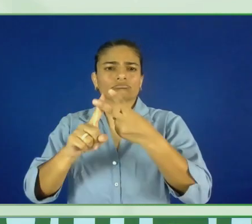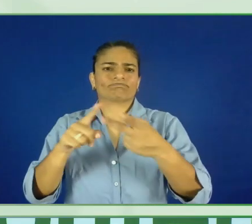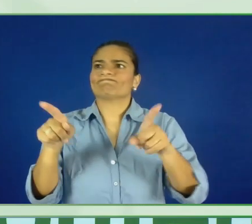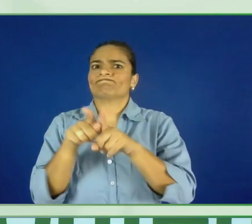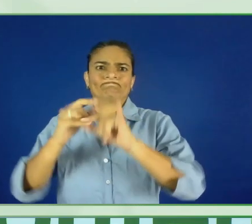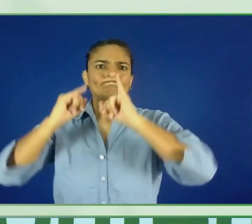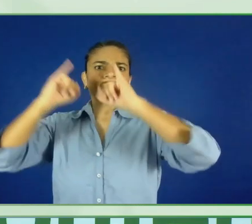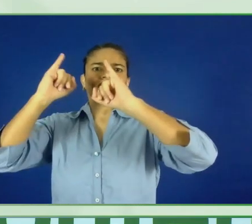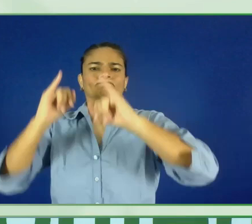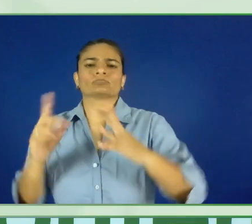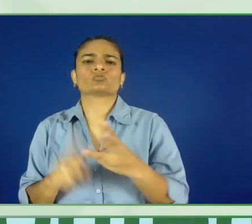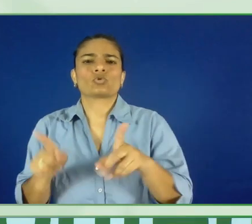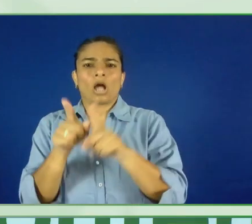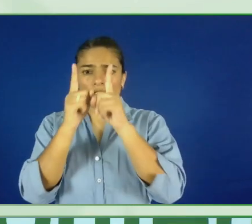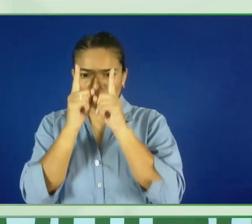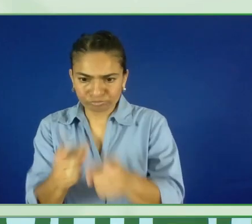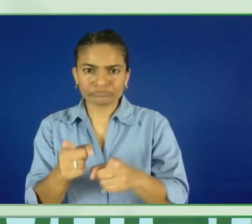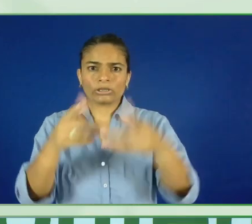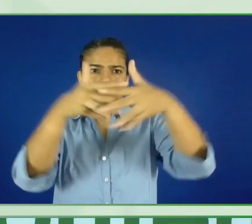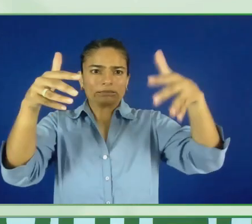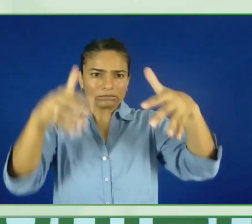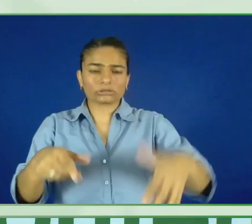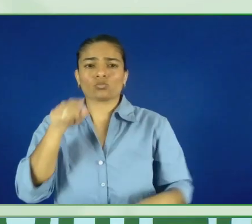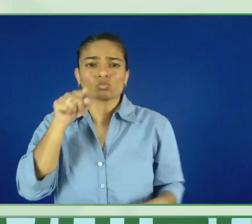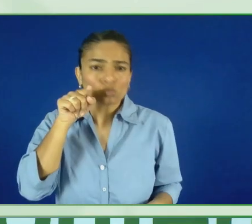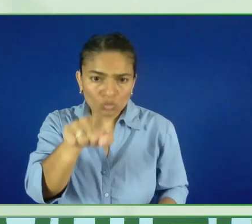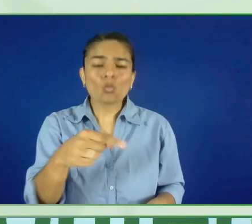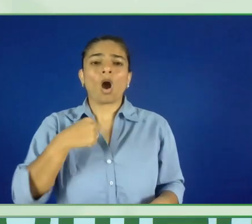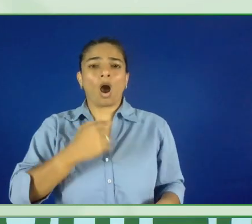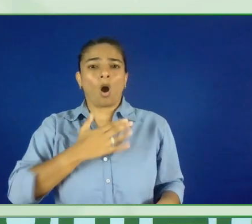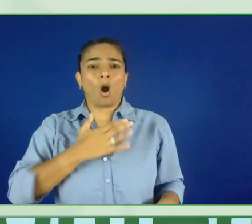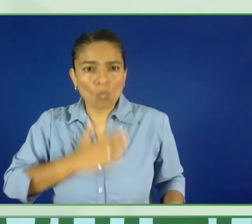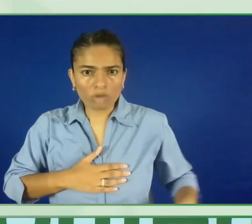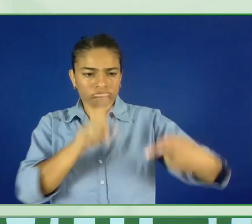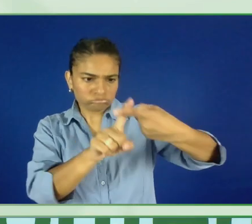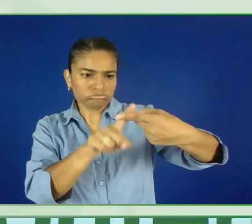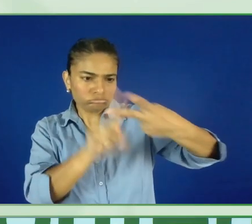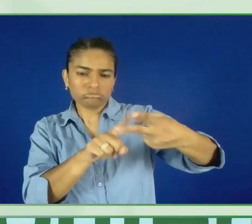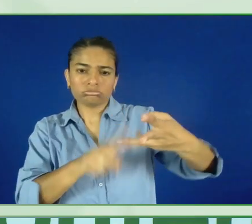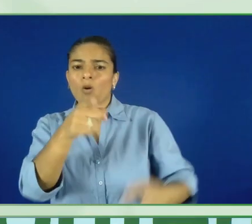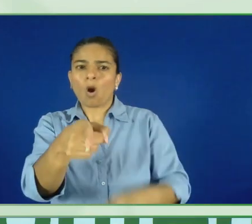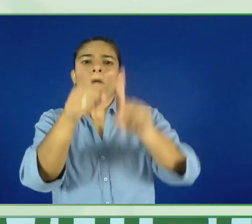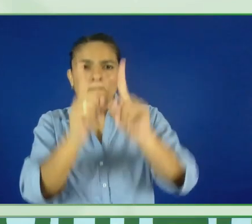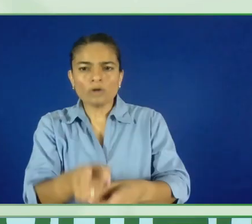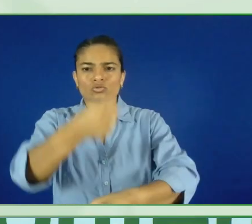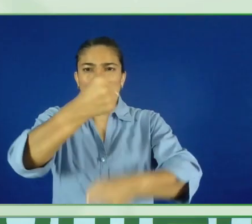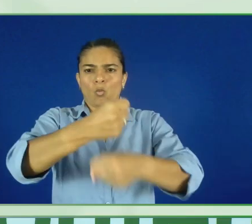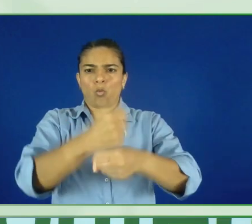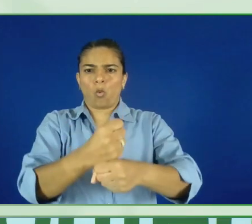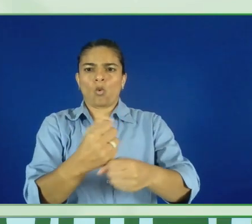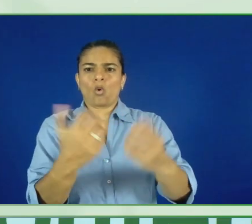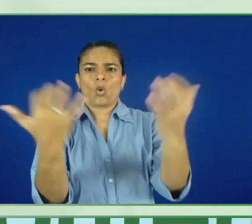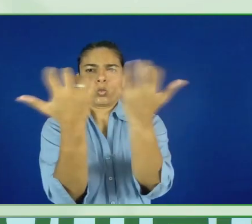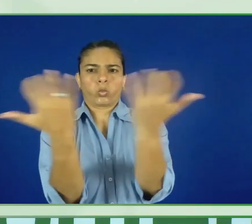You're telling it what it is, you're telling it what it should do, and equally important, you're telling it what it should never do. So for